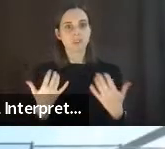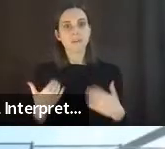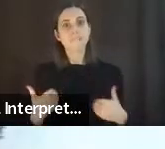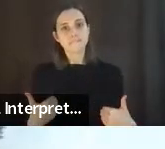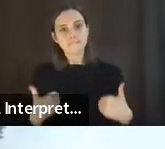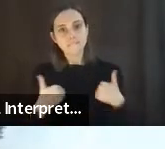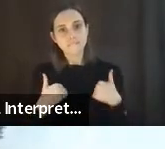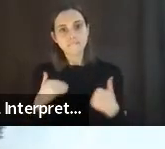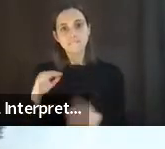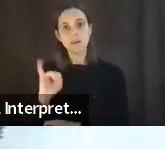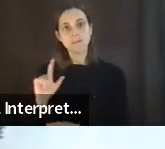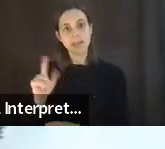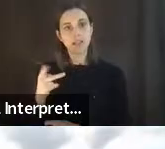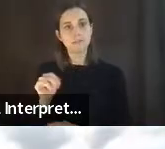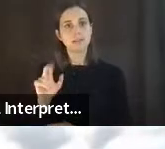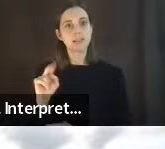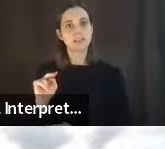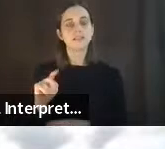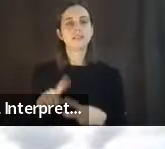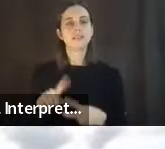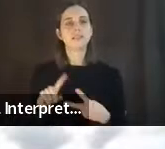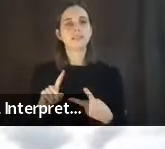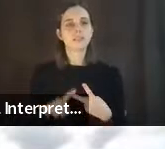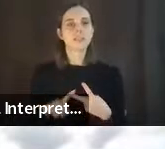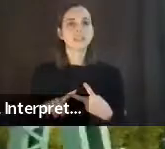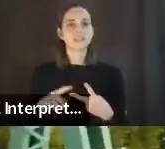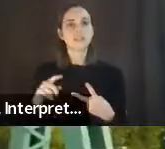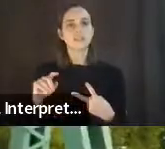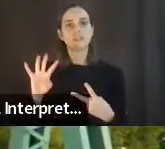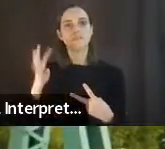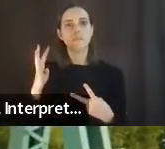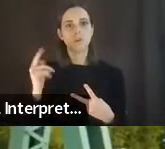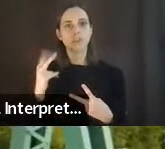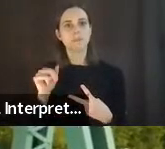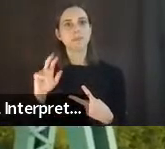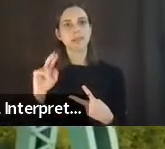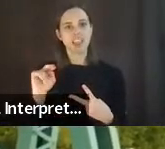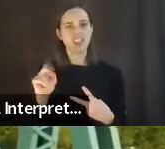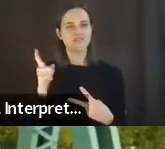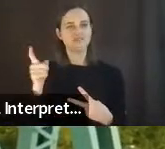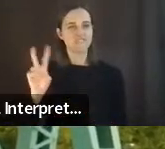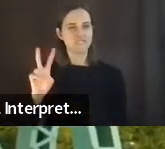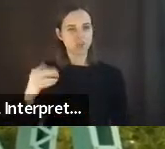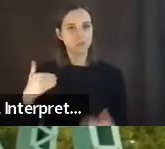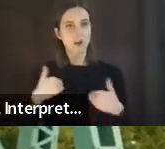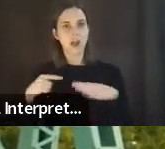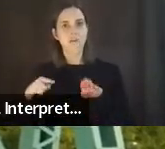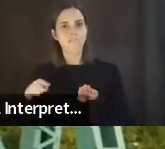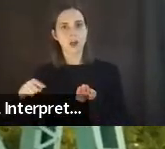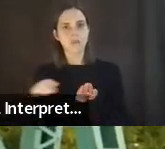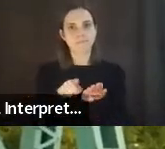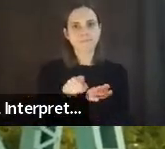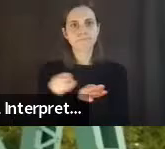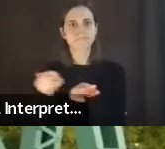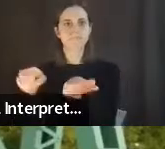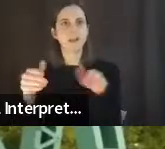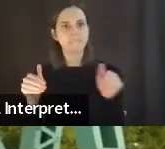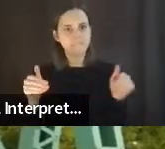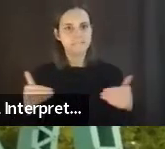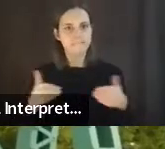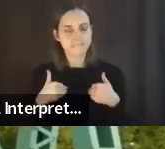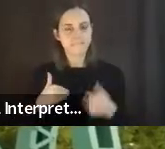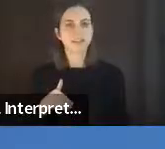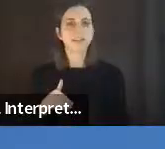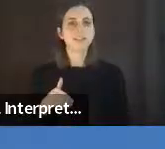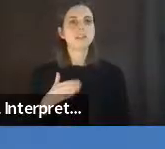along Mill Plain and 4th Plain in Vancouver and Marine Drive in Portland. However, they do not exist on or near the bridge where a majority of congestion and